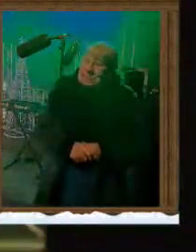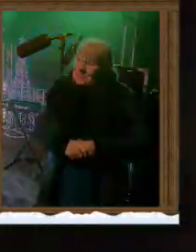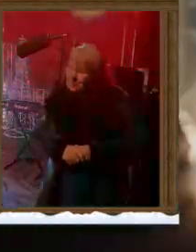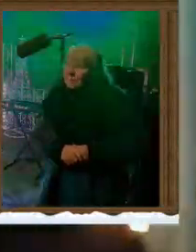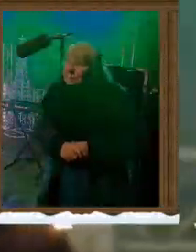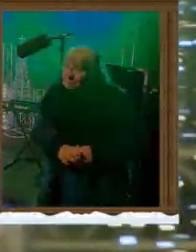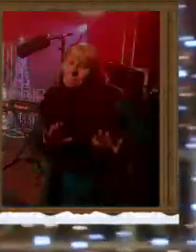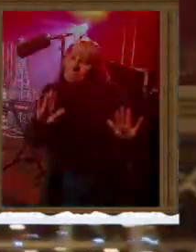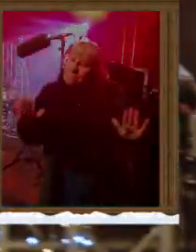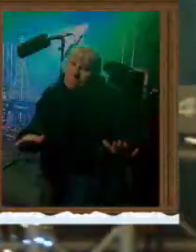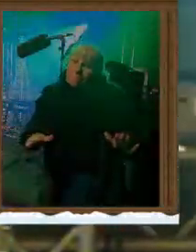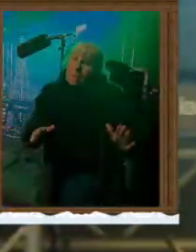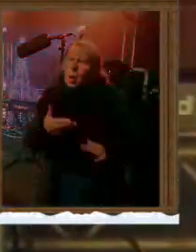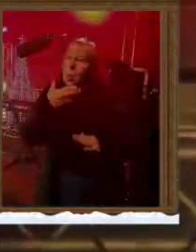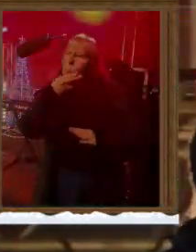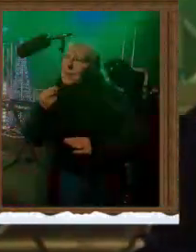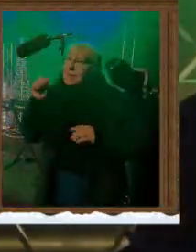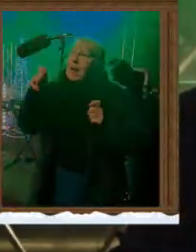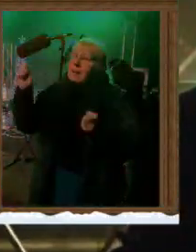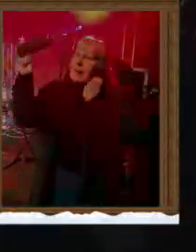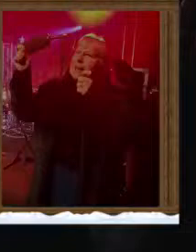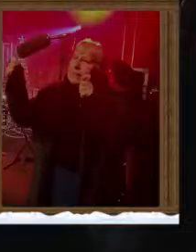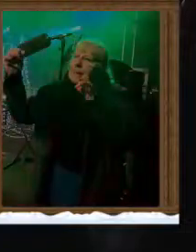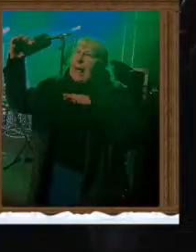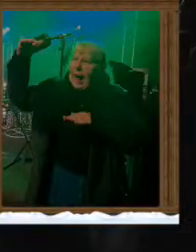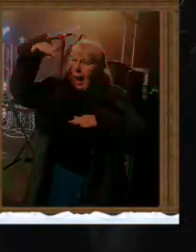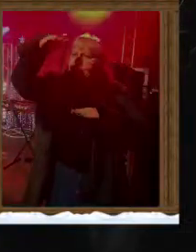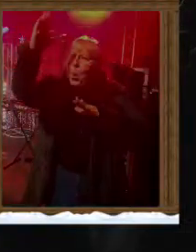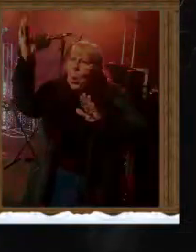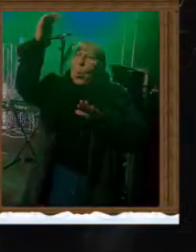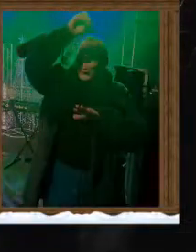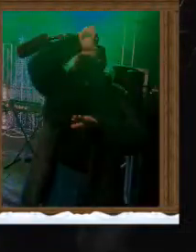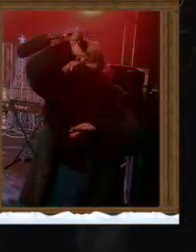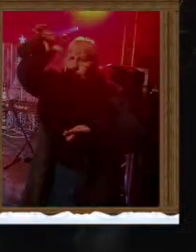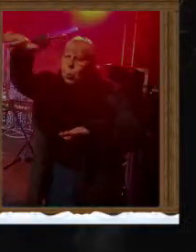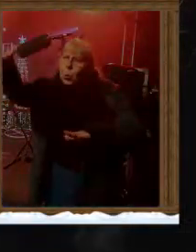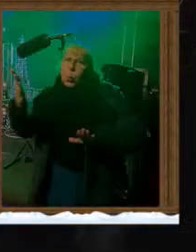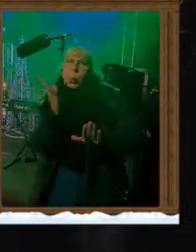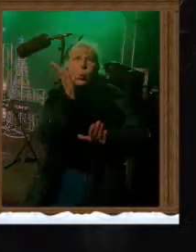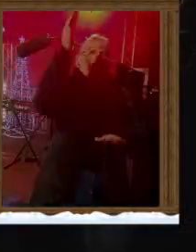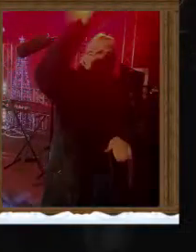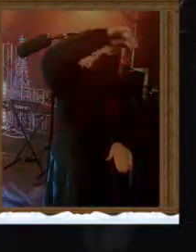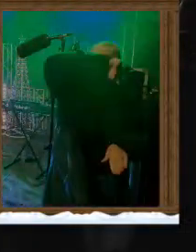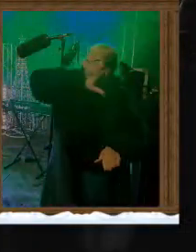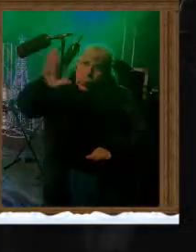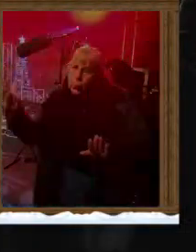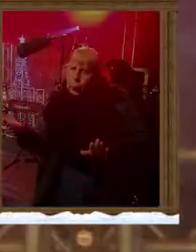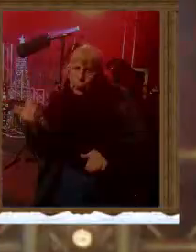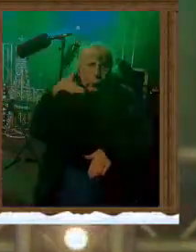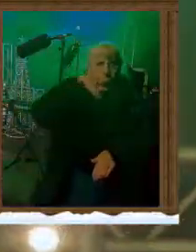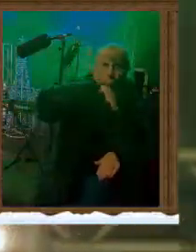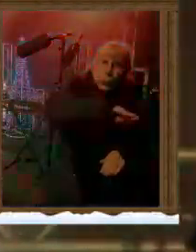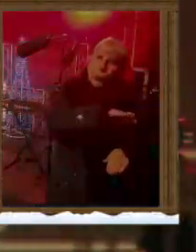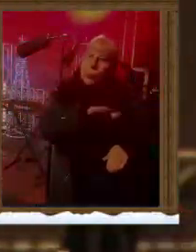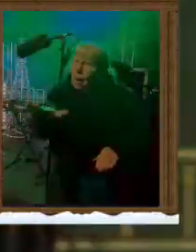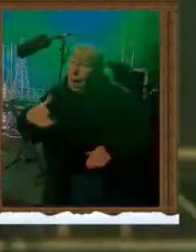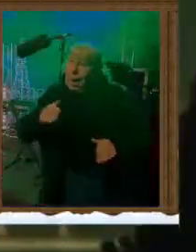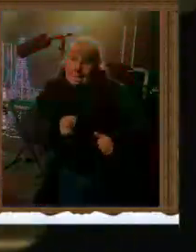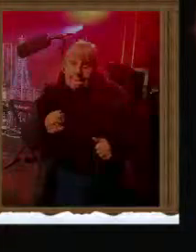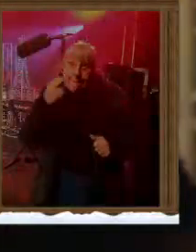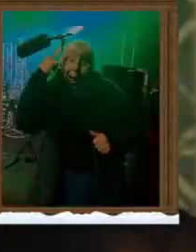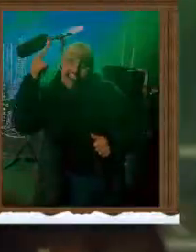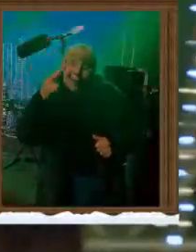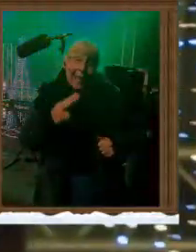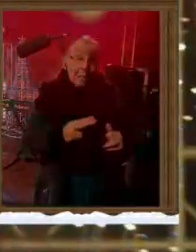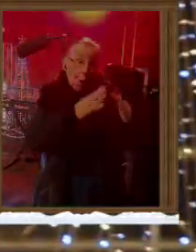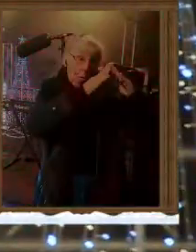So when Santa brings his sleigh all across the Milky Way, I'll write my name in